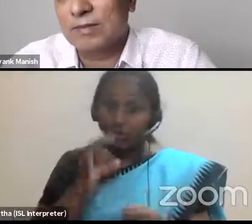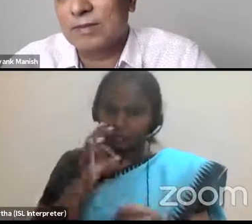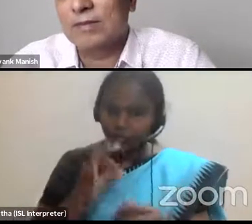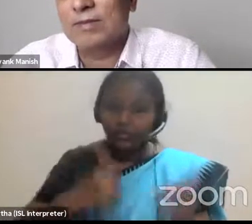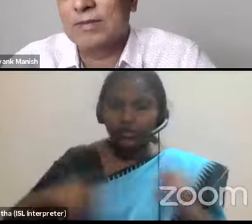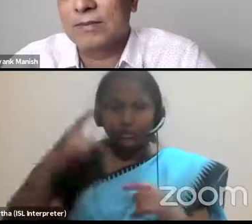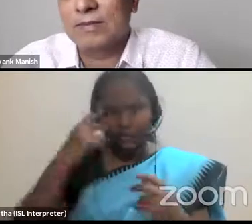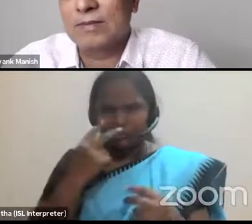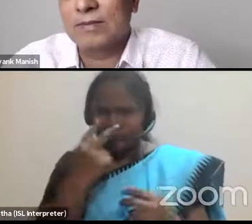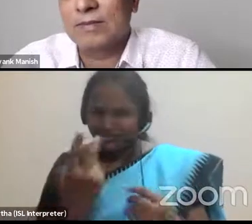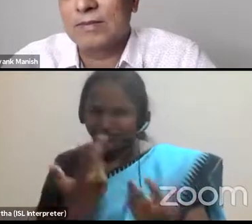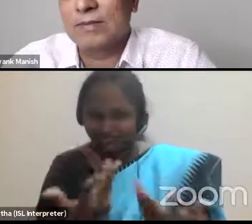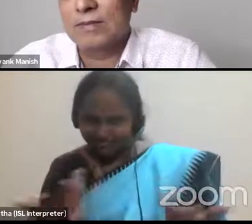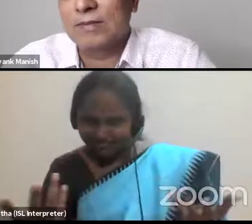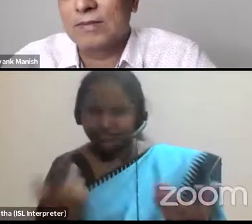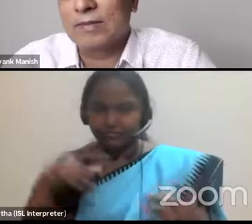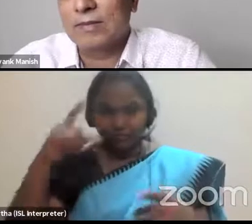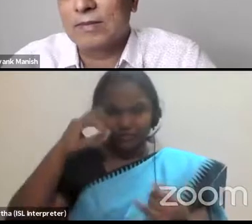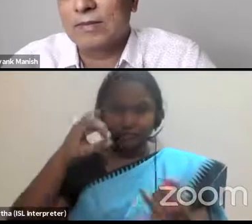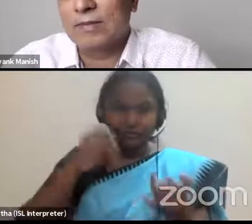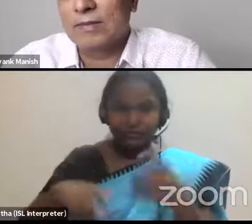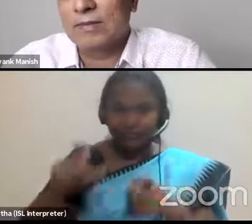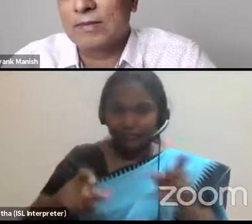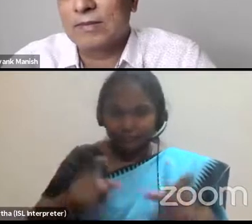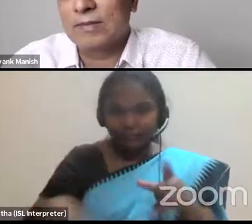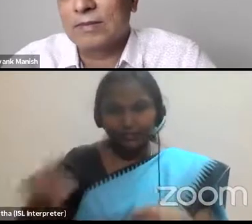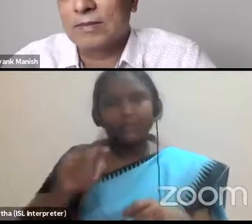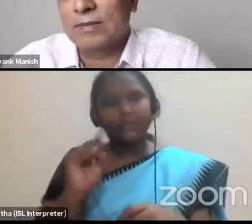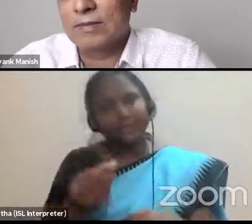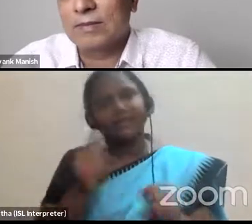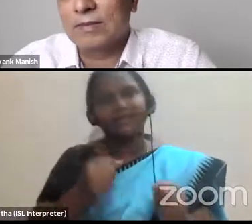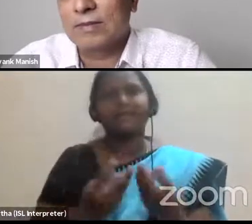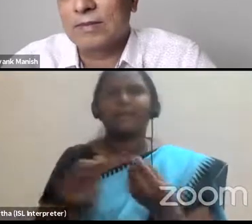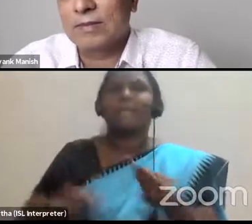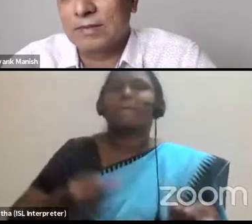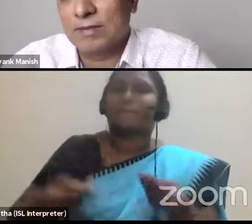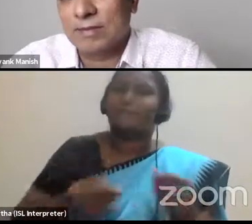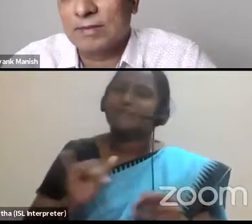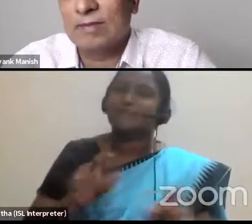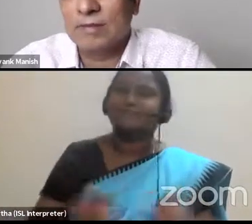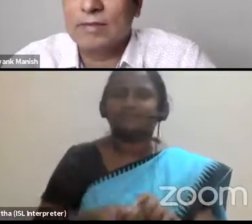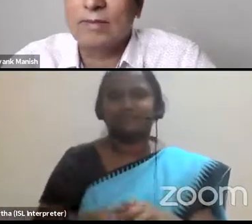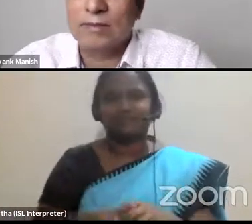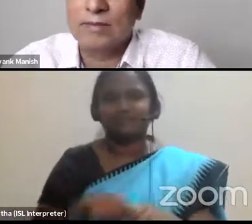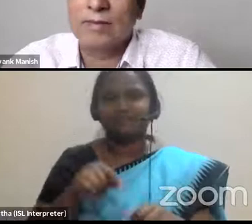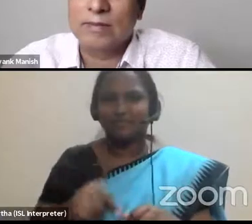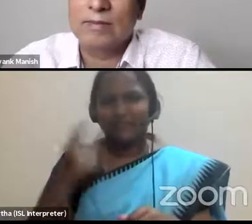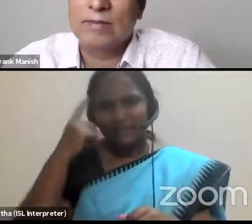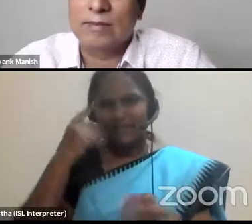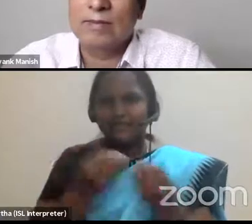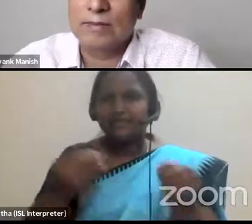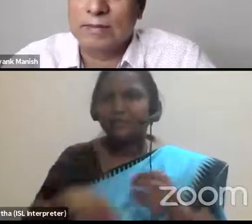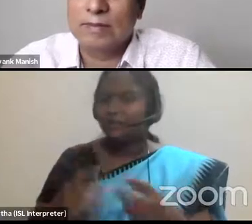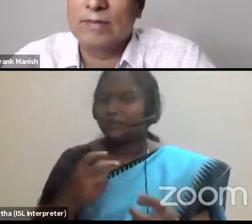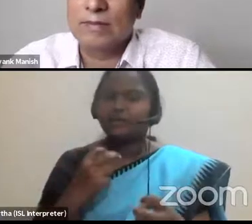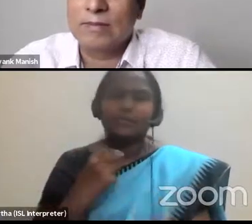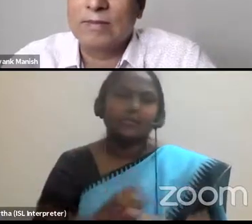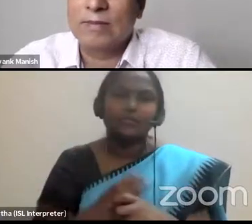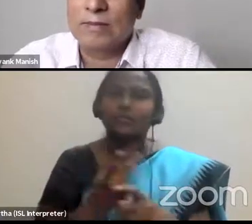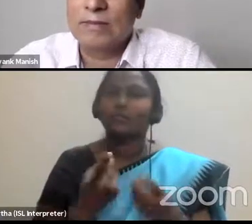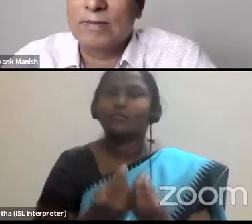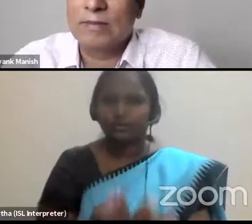if you solve something for society, I bet you can solve something for the business as well, because the problems are so difficult to solve there,